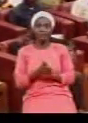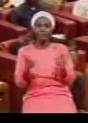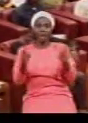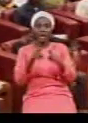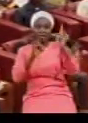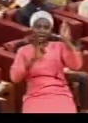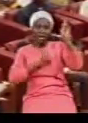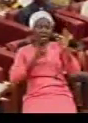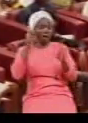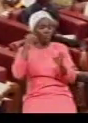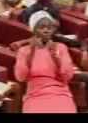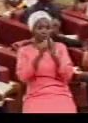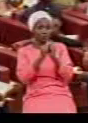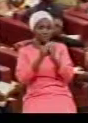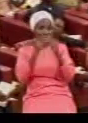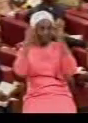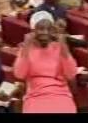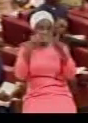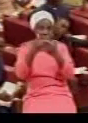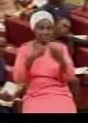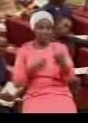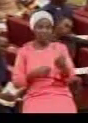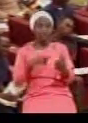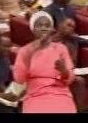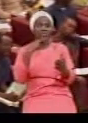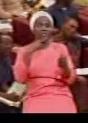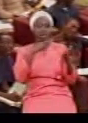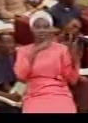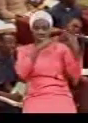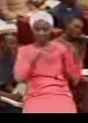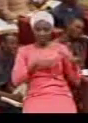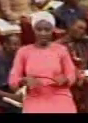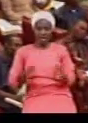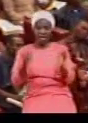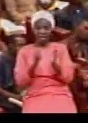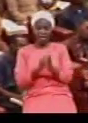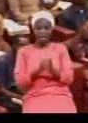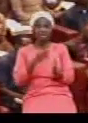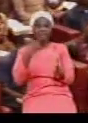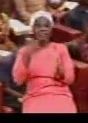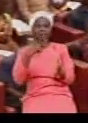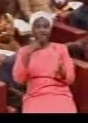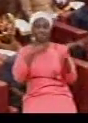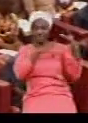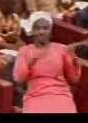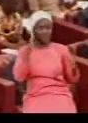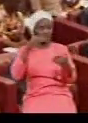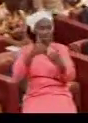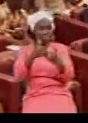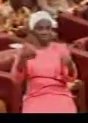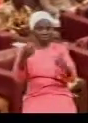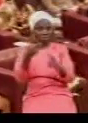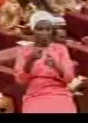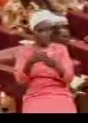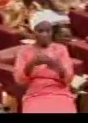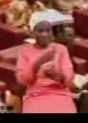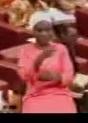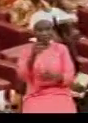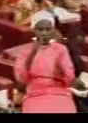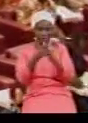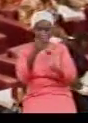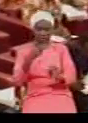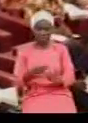was with Moses before the Red Sea, that Red Sea will part before you. Jordan will divide before you. It says,